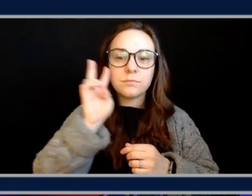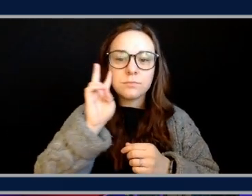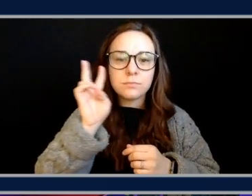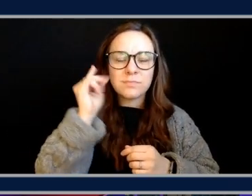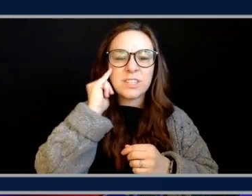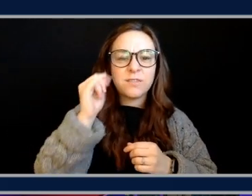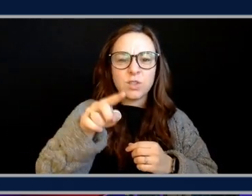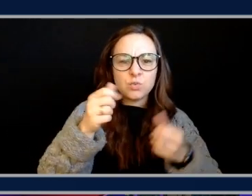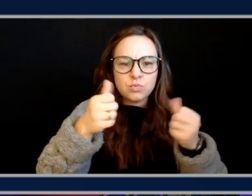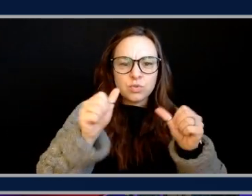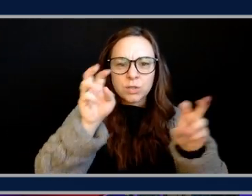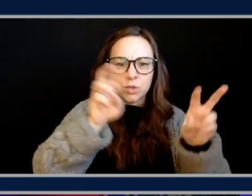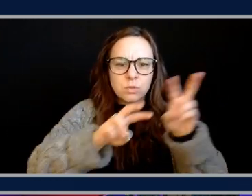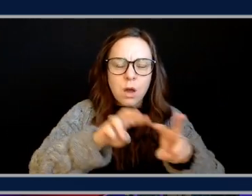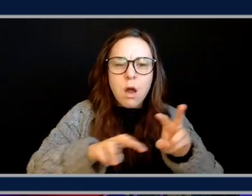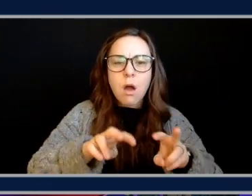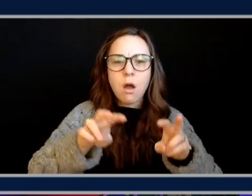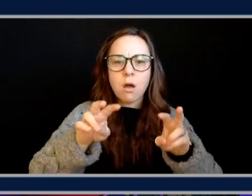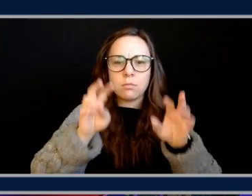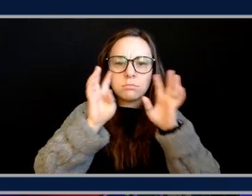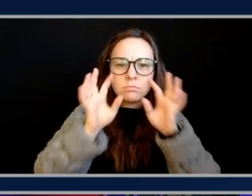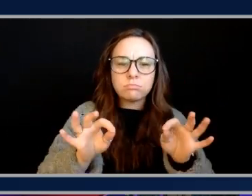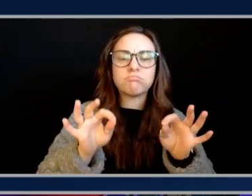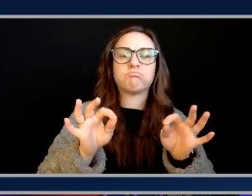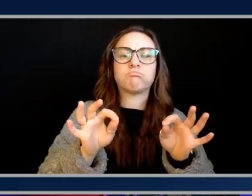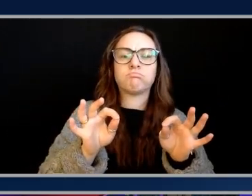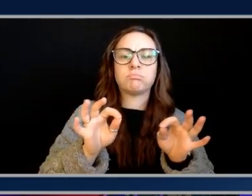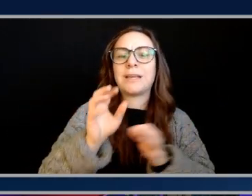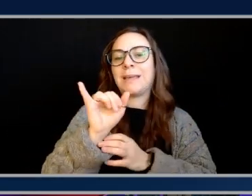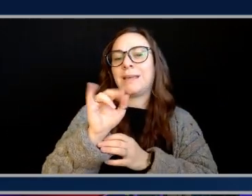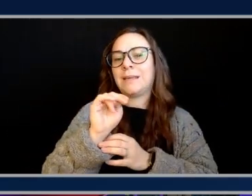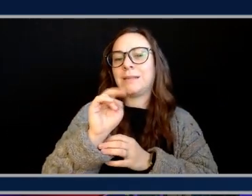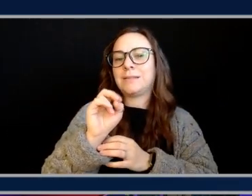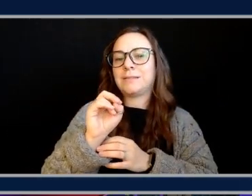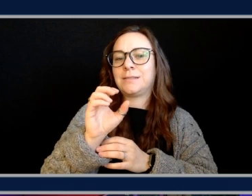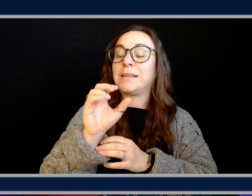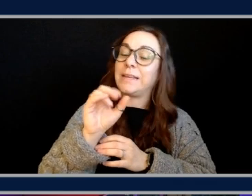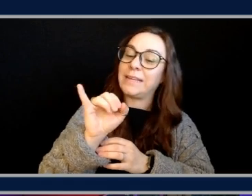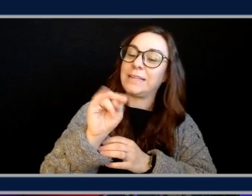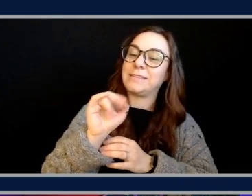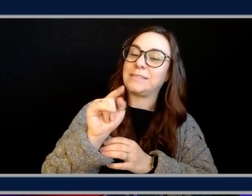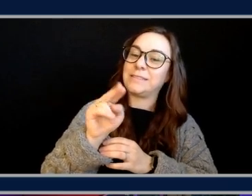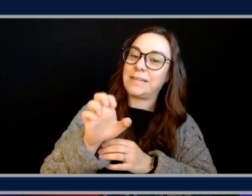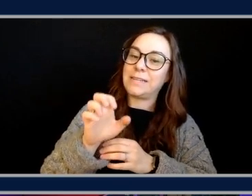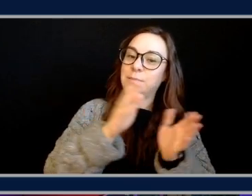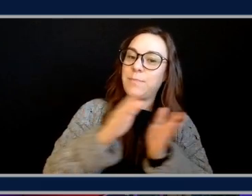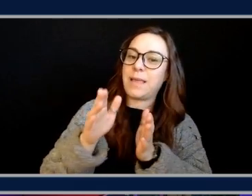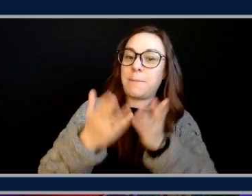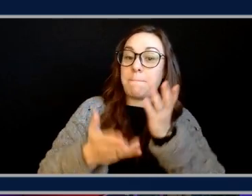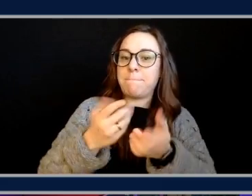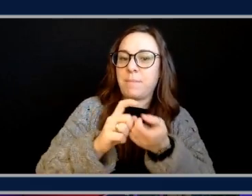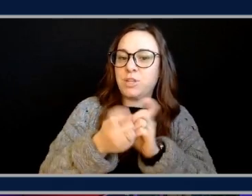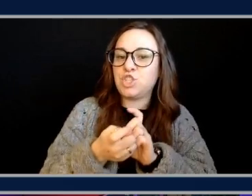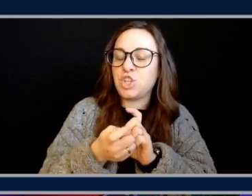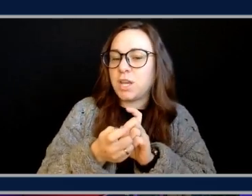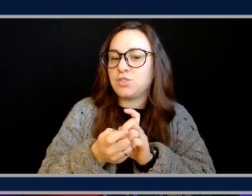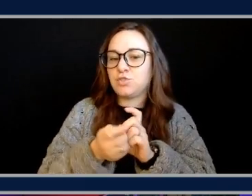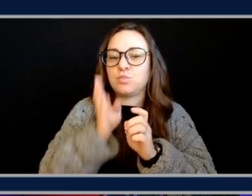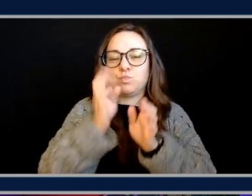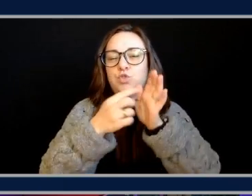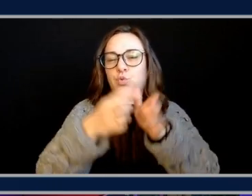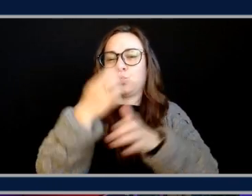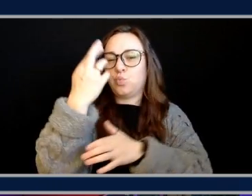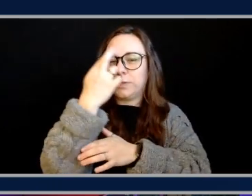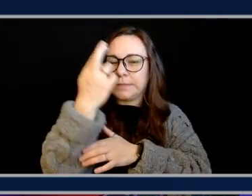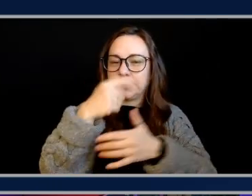in this case, it's changing the instance type. So like there may be various reasons why you want to do that. But at that point of decision, we are able to kind of let